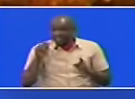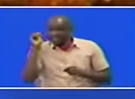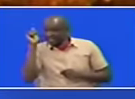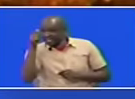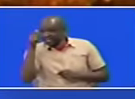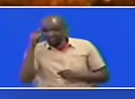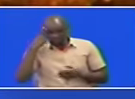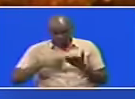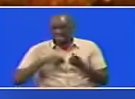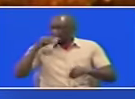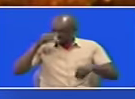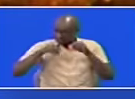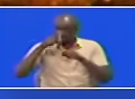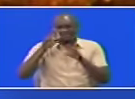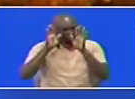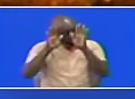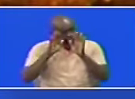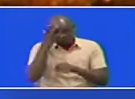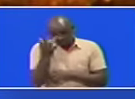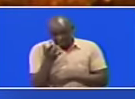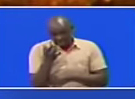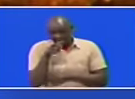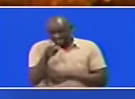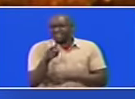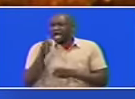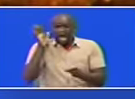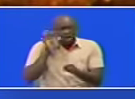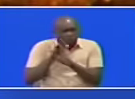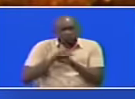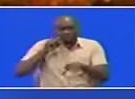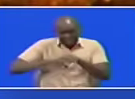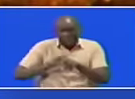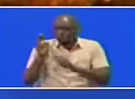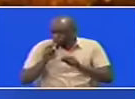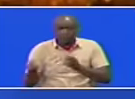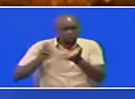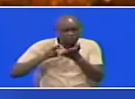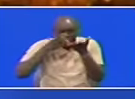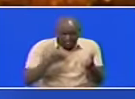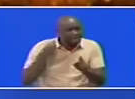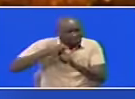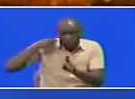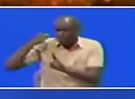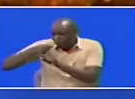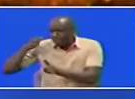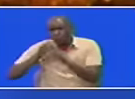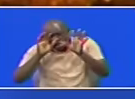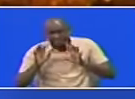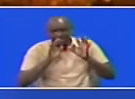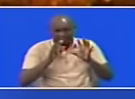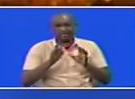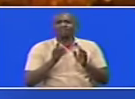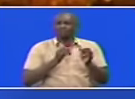the election is very critical given that it has invested a lot of time, resources and lobbying to ensure that